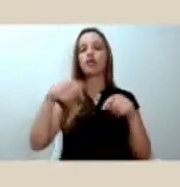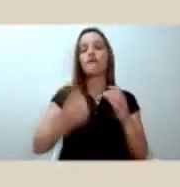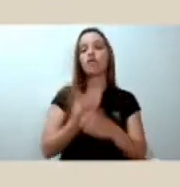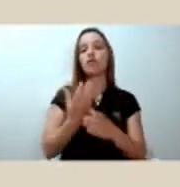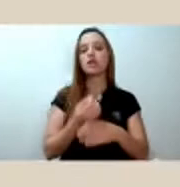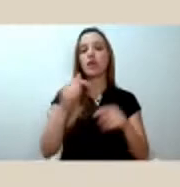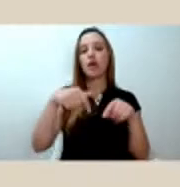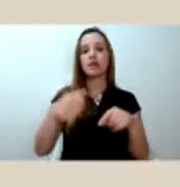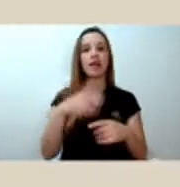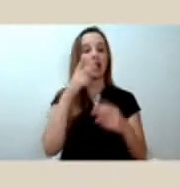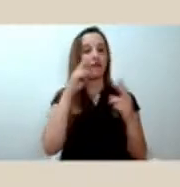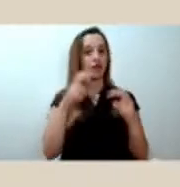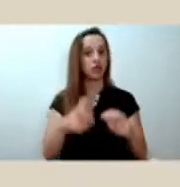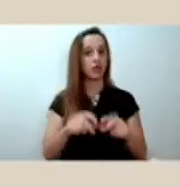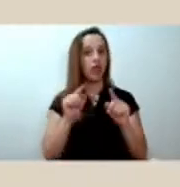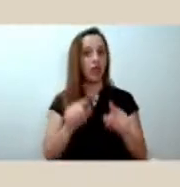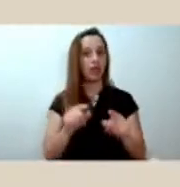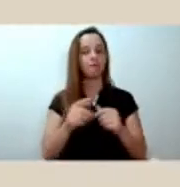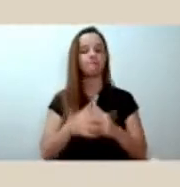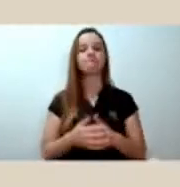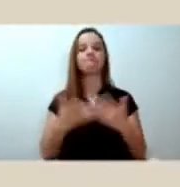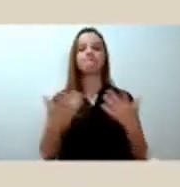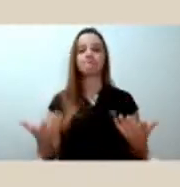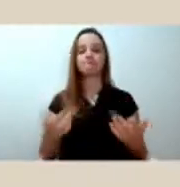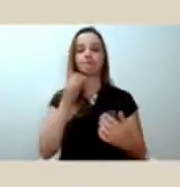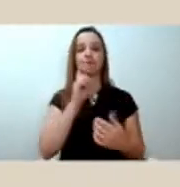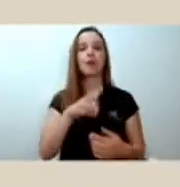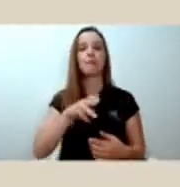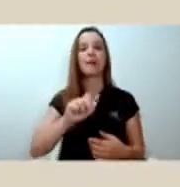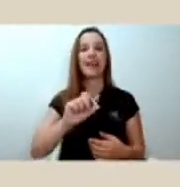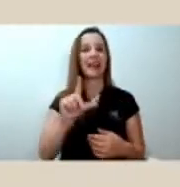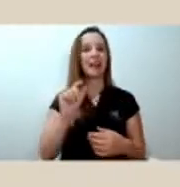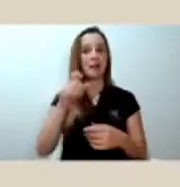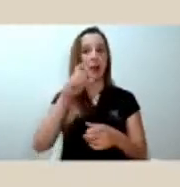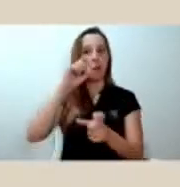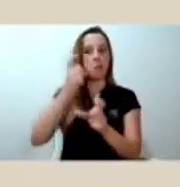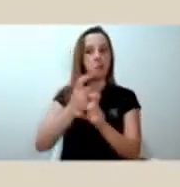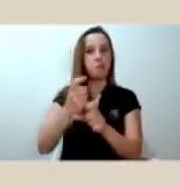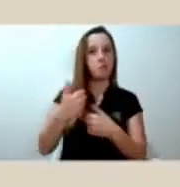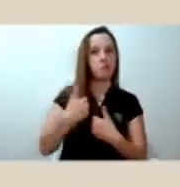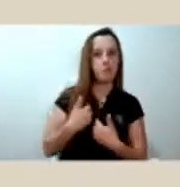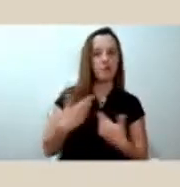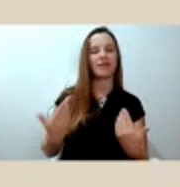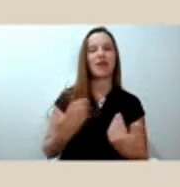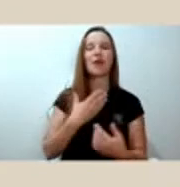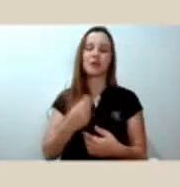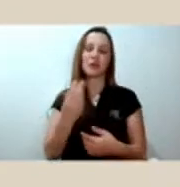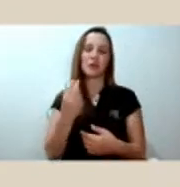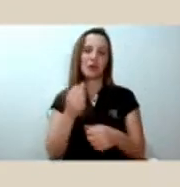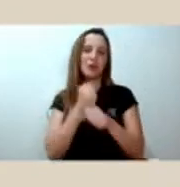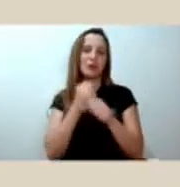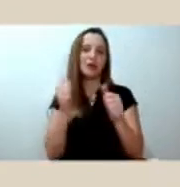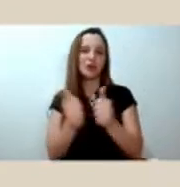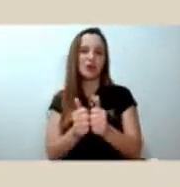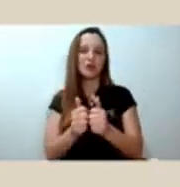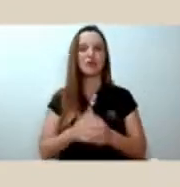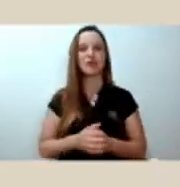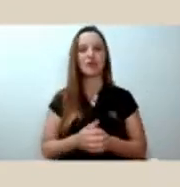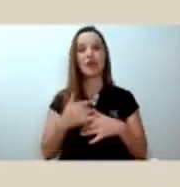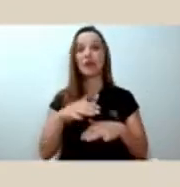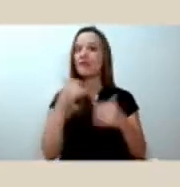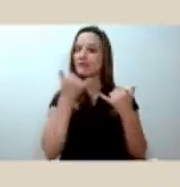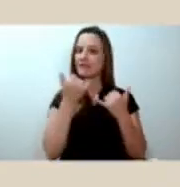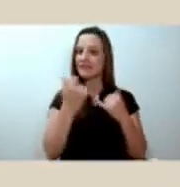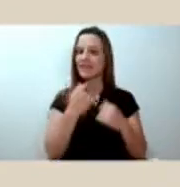I might be a little bit biased here because Megan is also my supervisor who I enjoy working with. But for today, to tell you more about